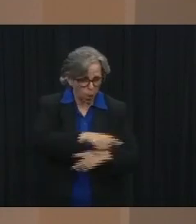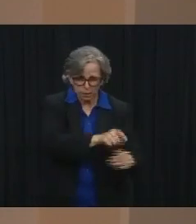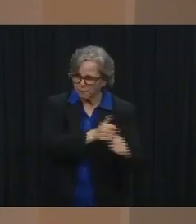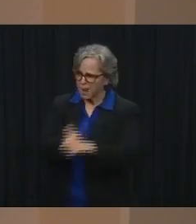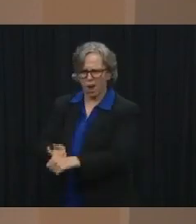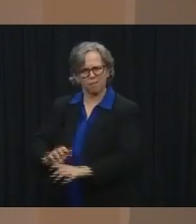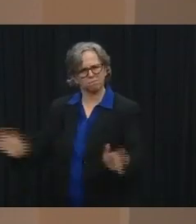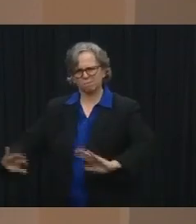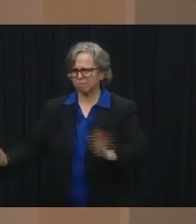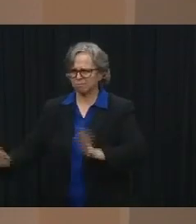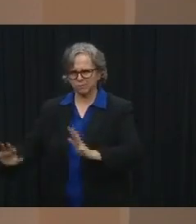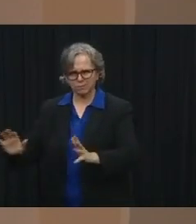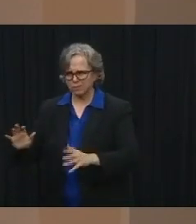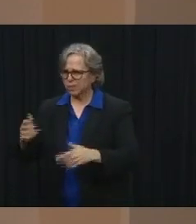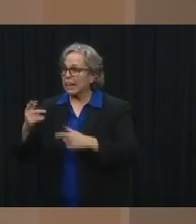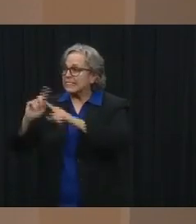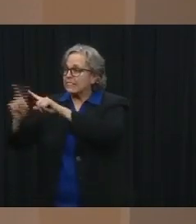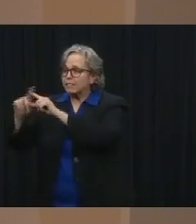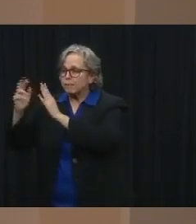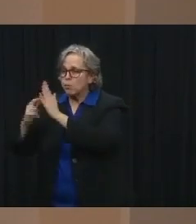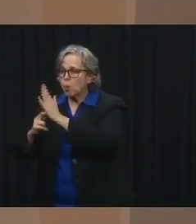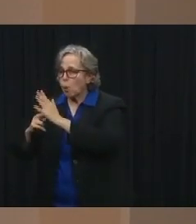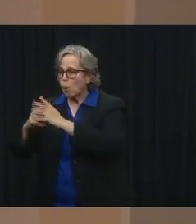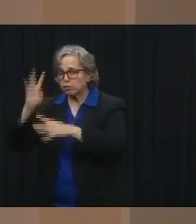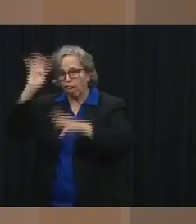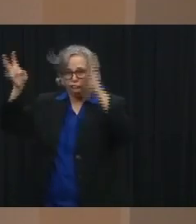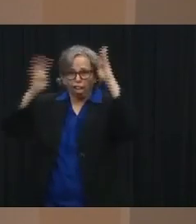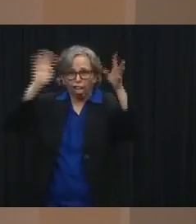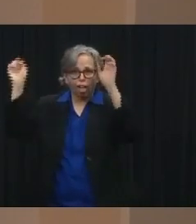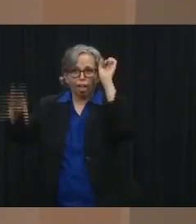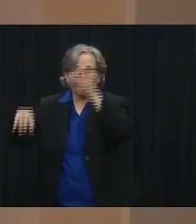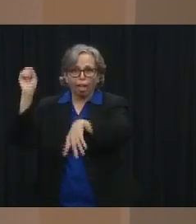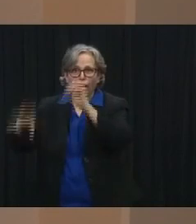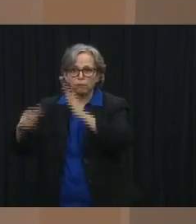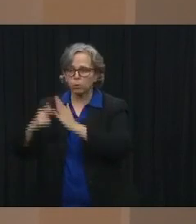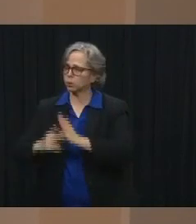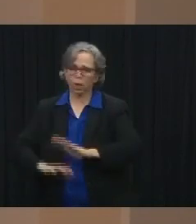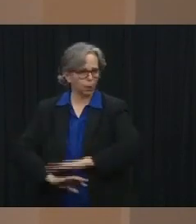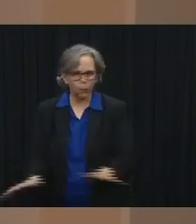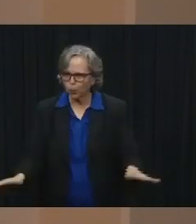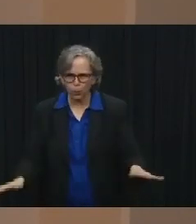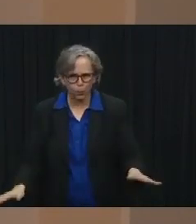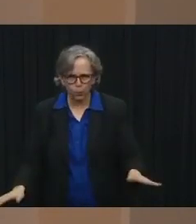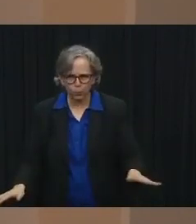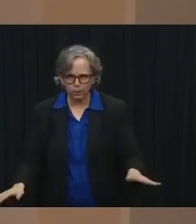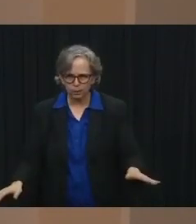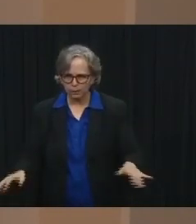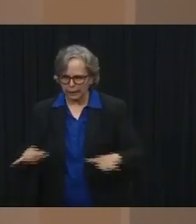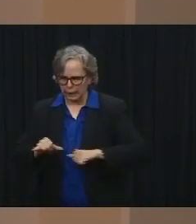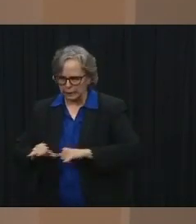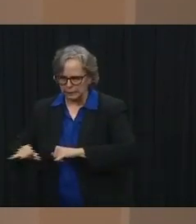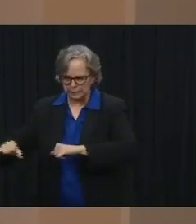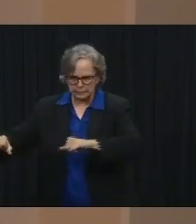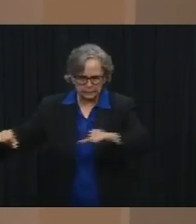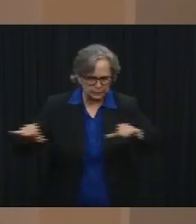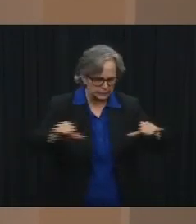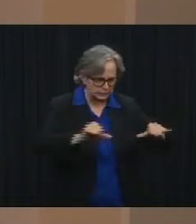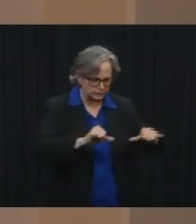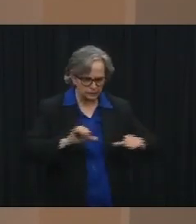different across that landscape. So let's remain consistent across Ohio on how